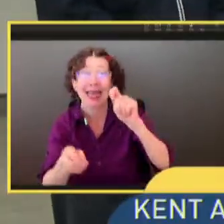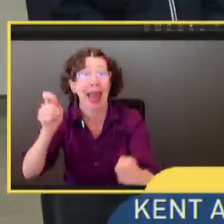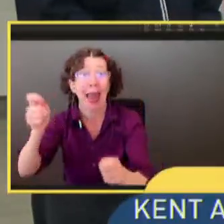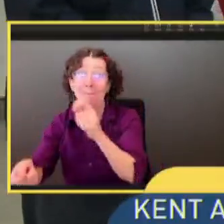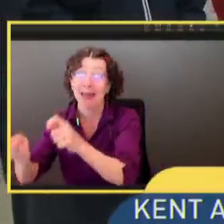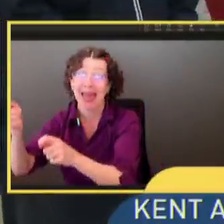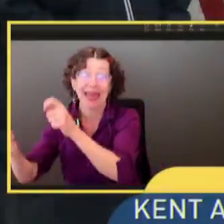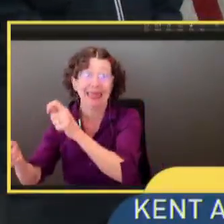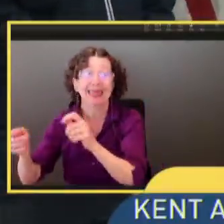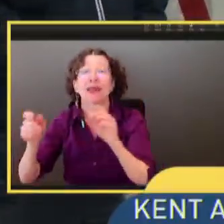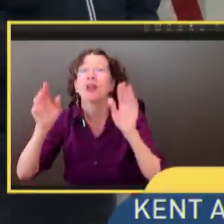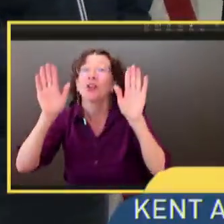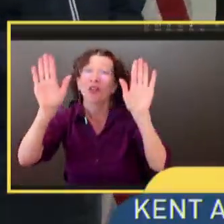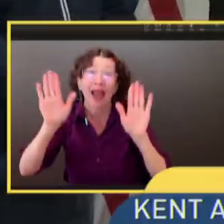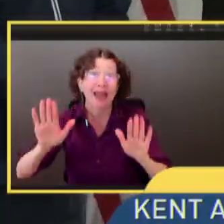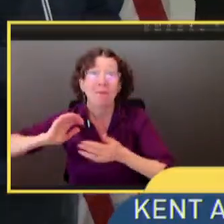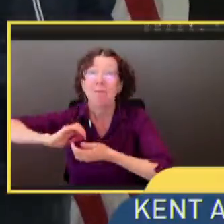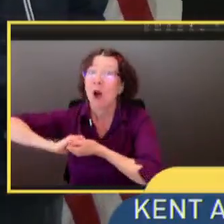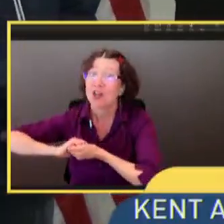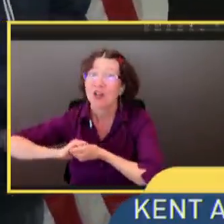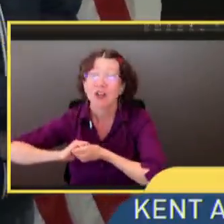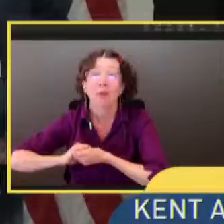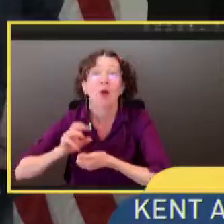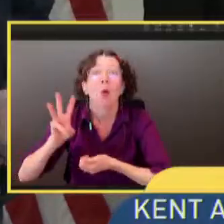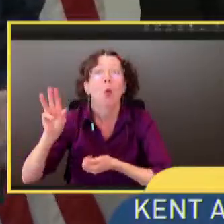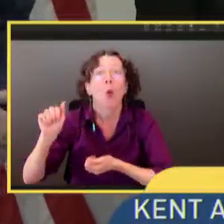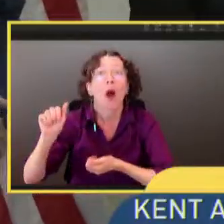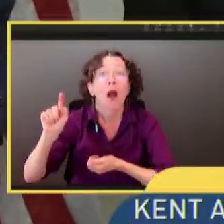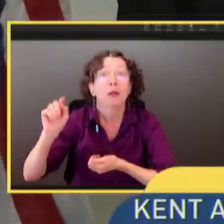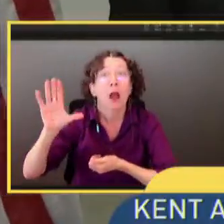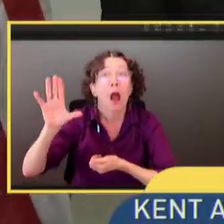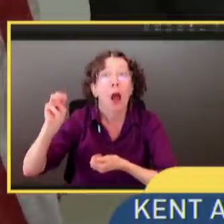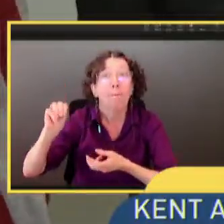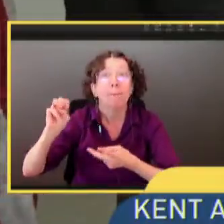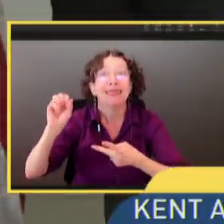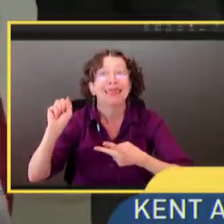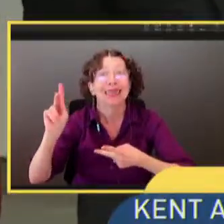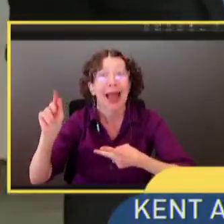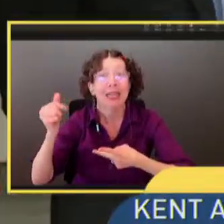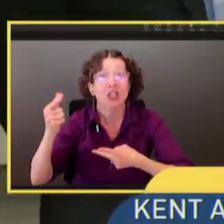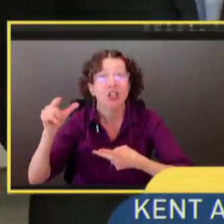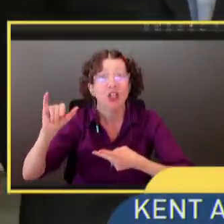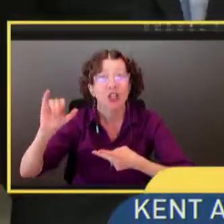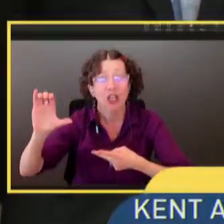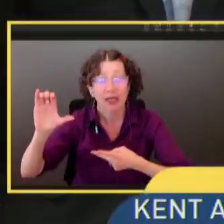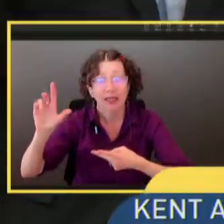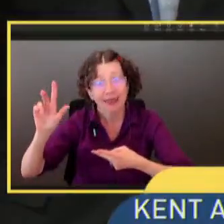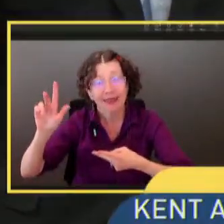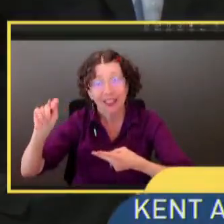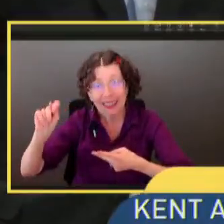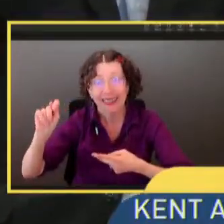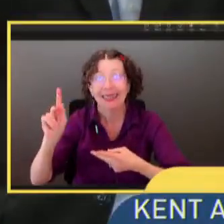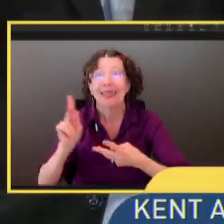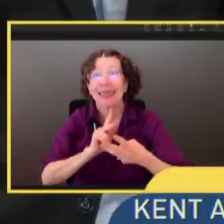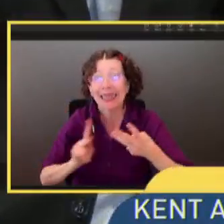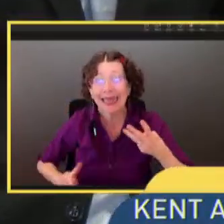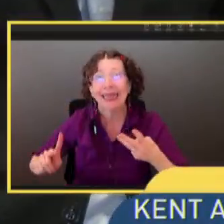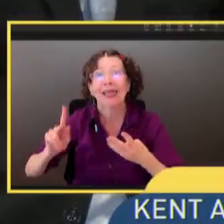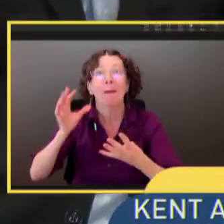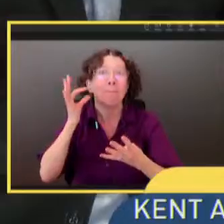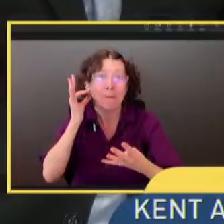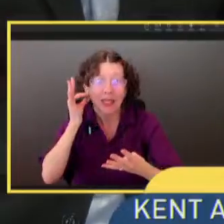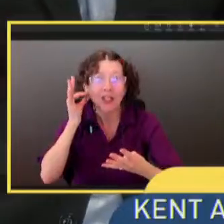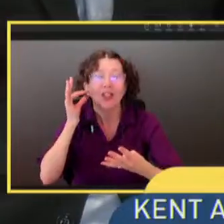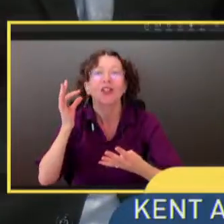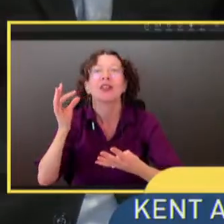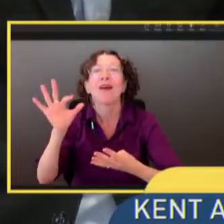provide updates specific to the U.S. Army Corps of Engineers operations and responses during this dynamic event. We're